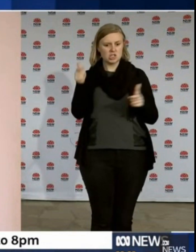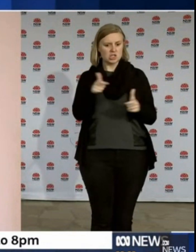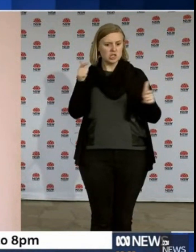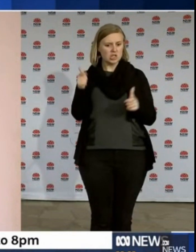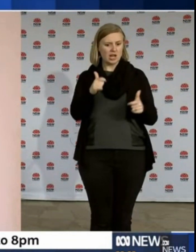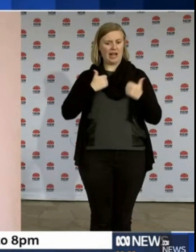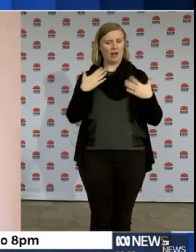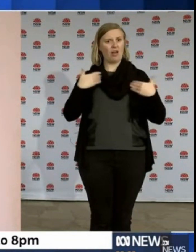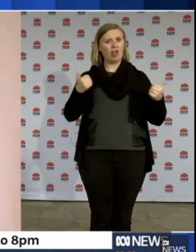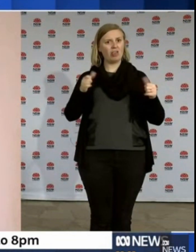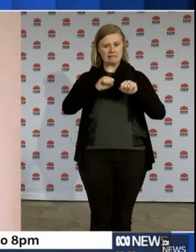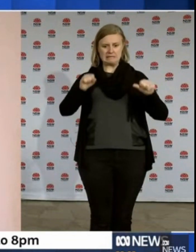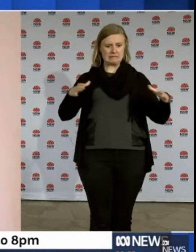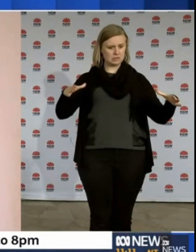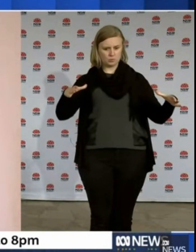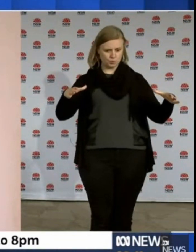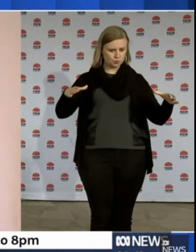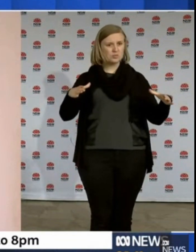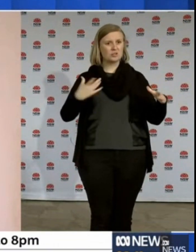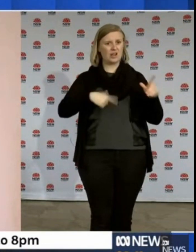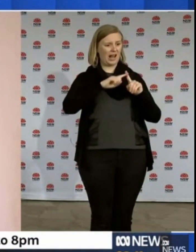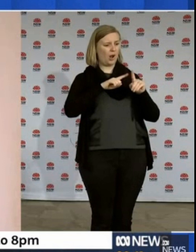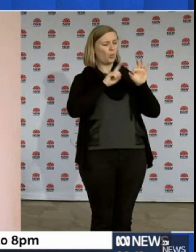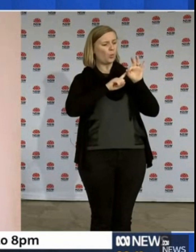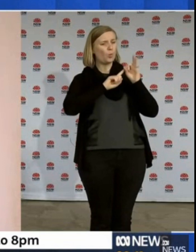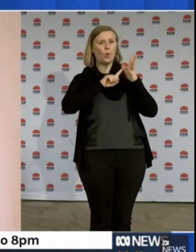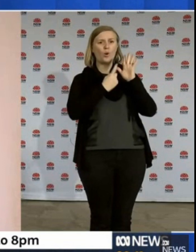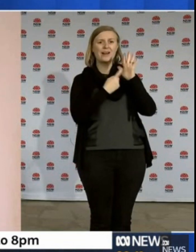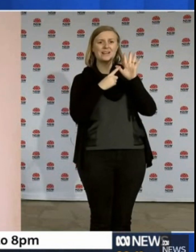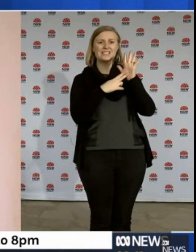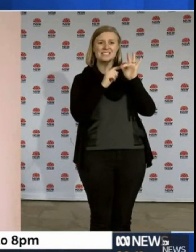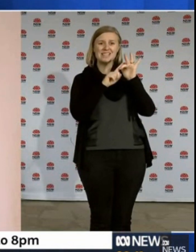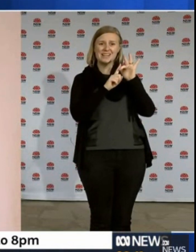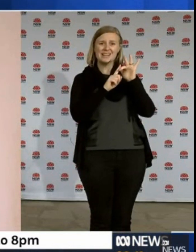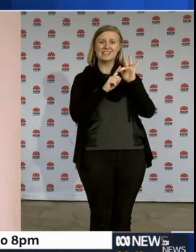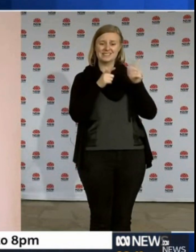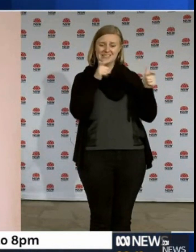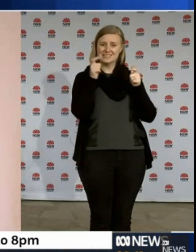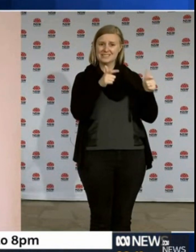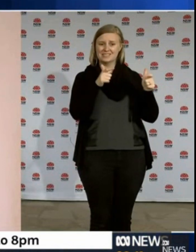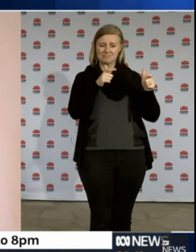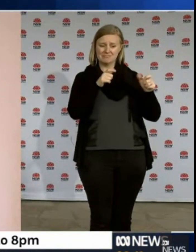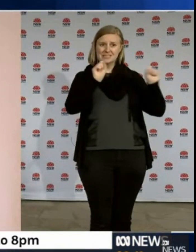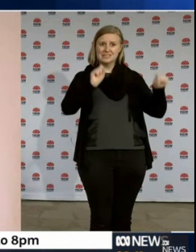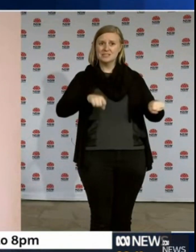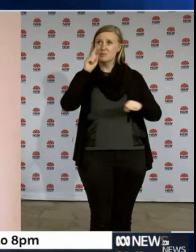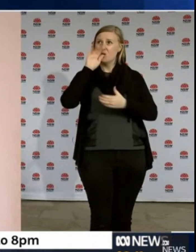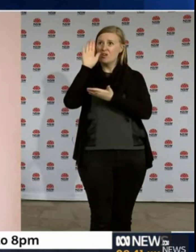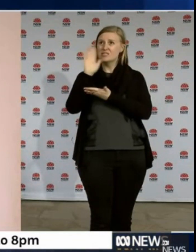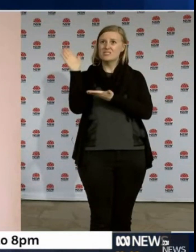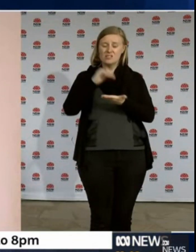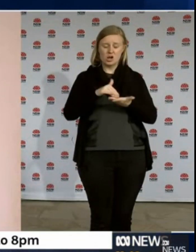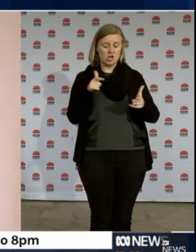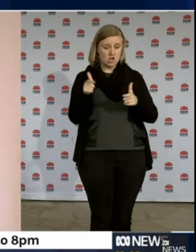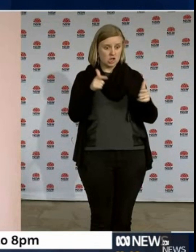system in Australia running, in managing our quarantine system, in managing all those other things we're doing. And of course, Minister